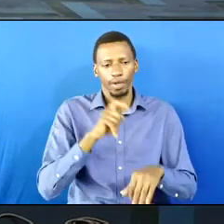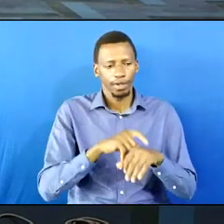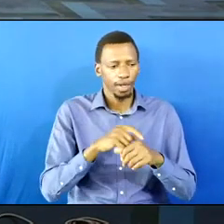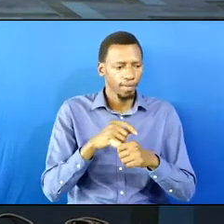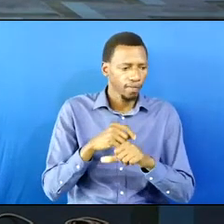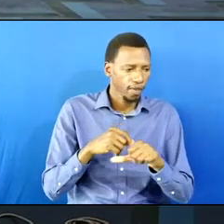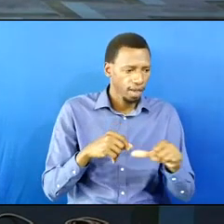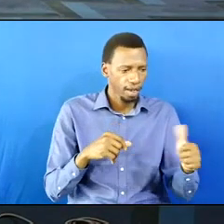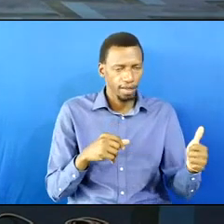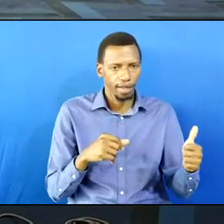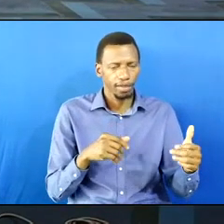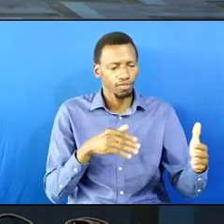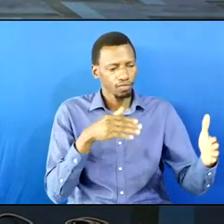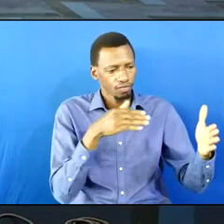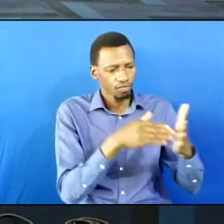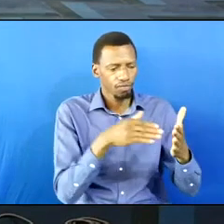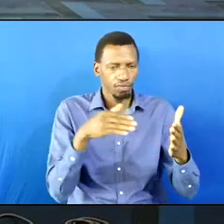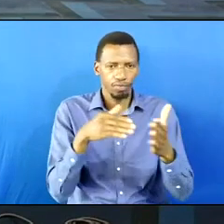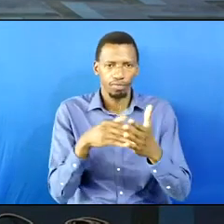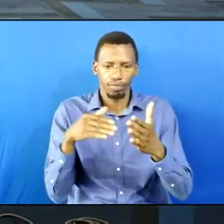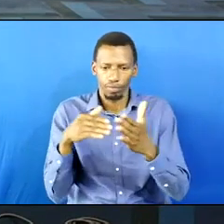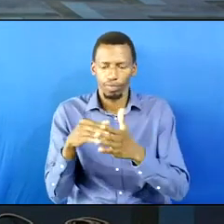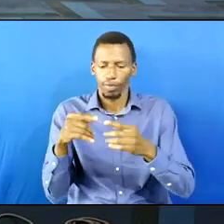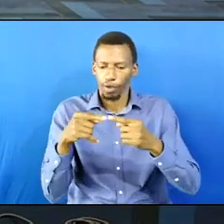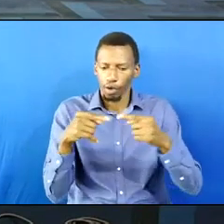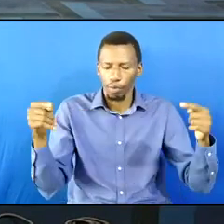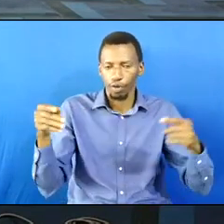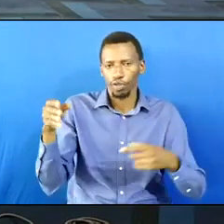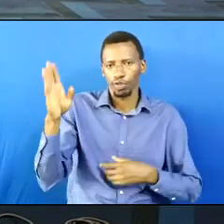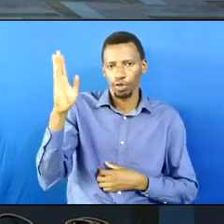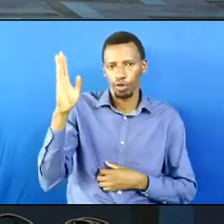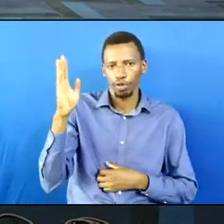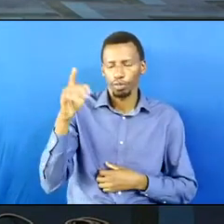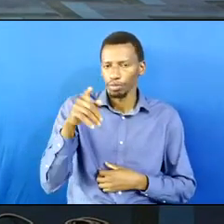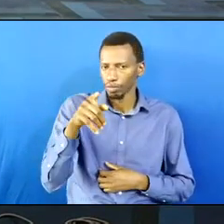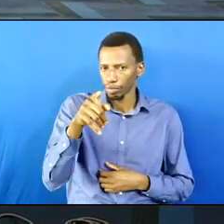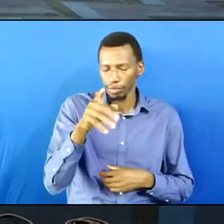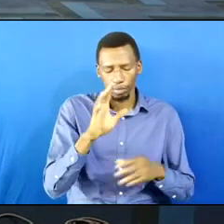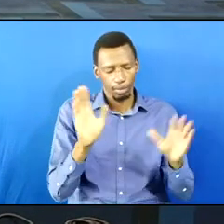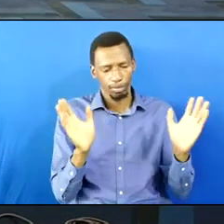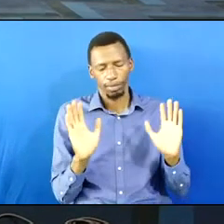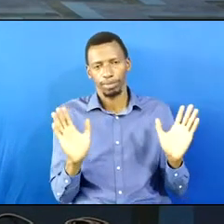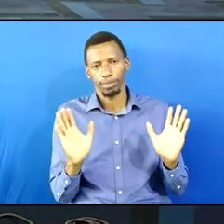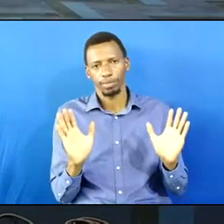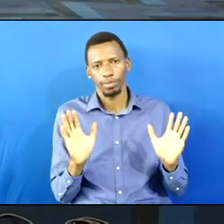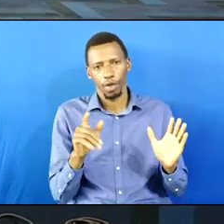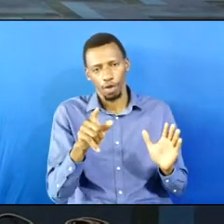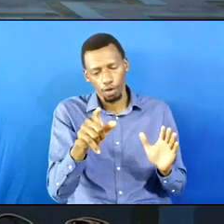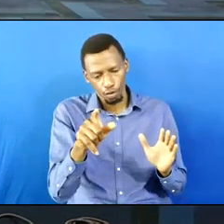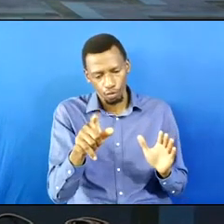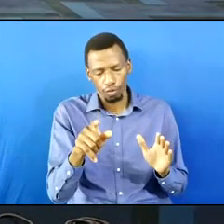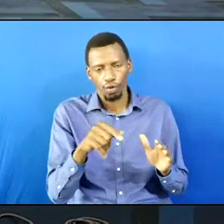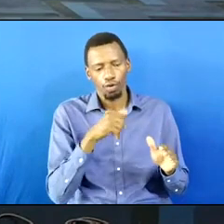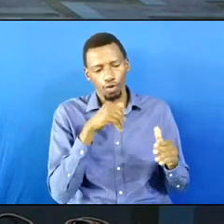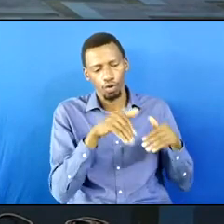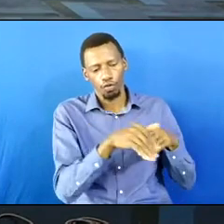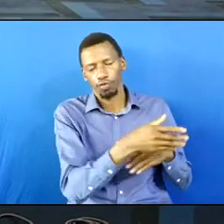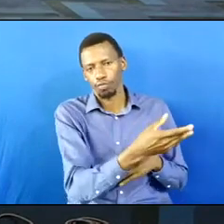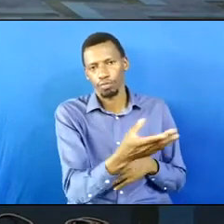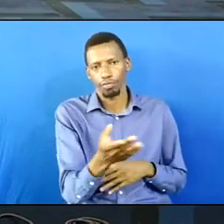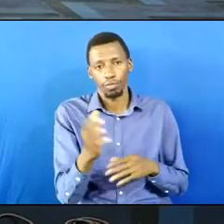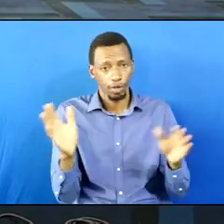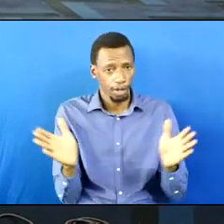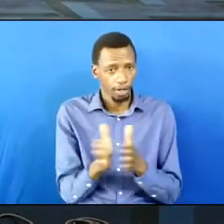do against to your Savior, you don't do against your Savior.